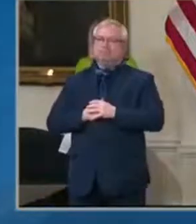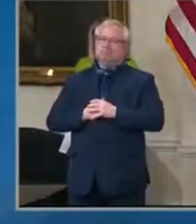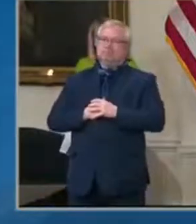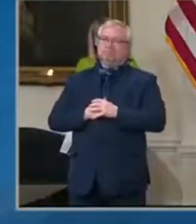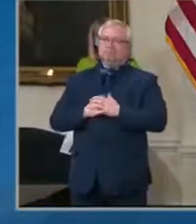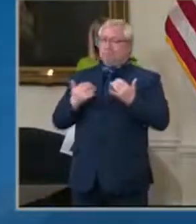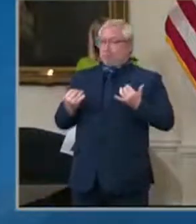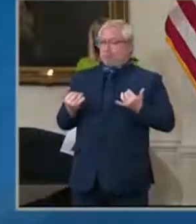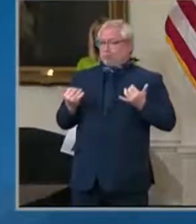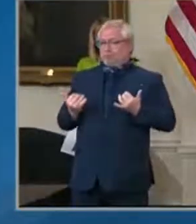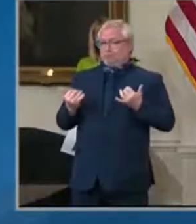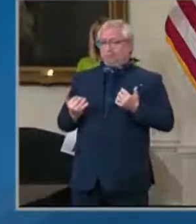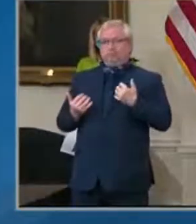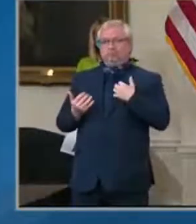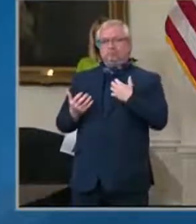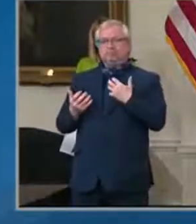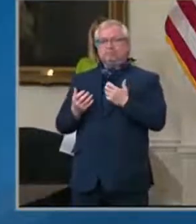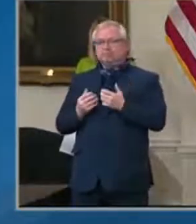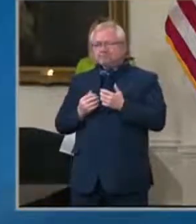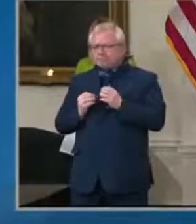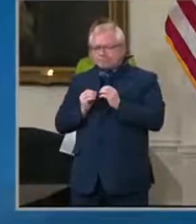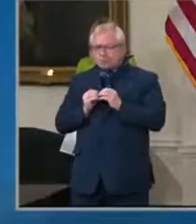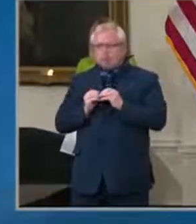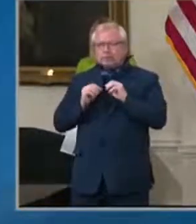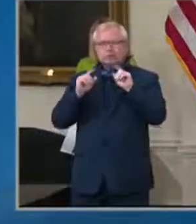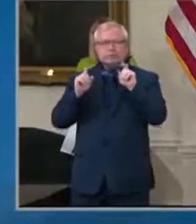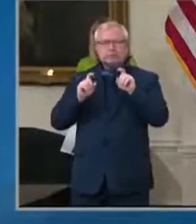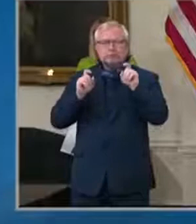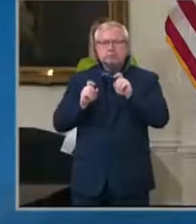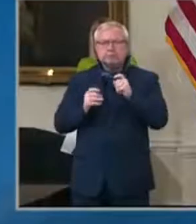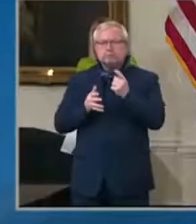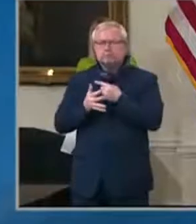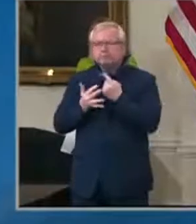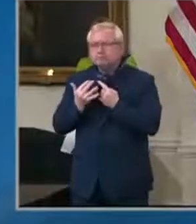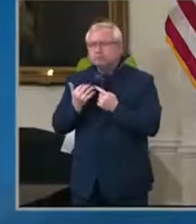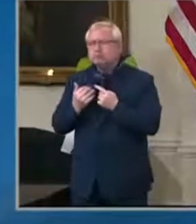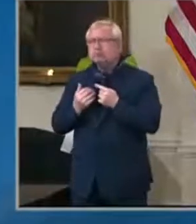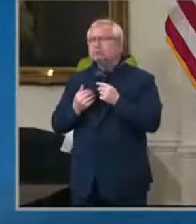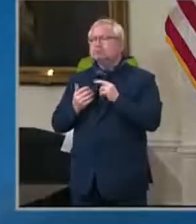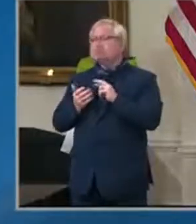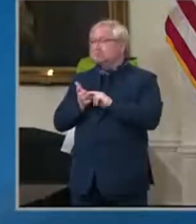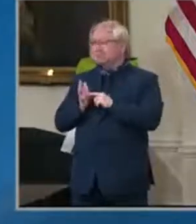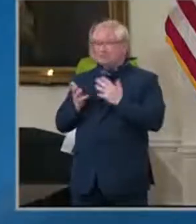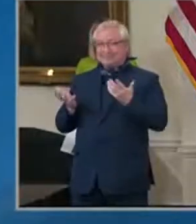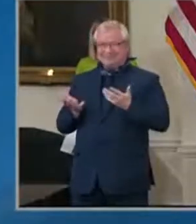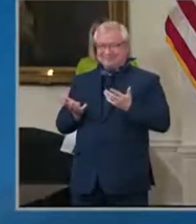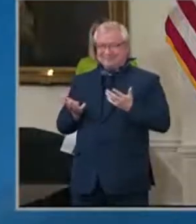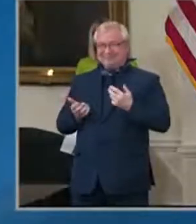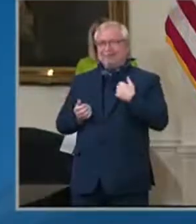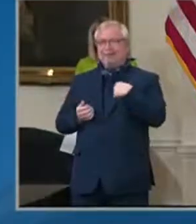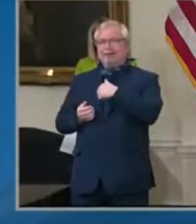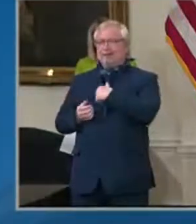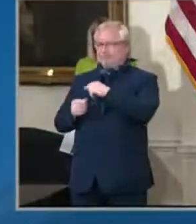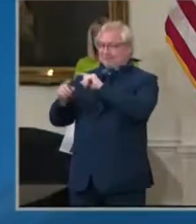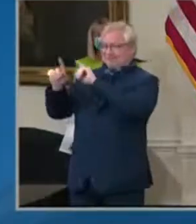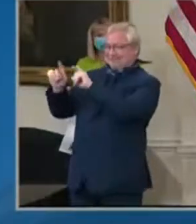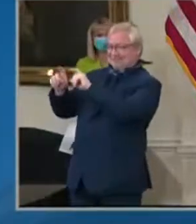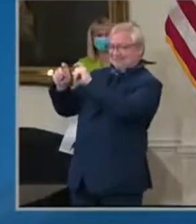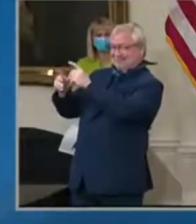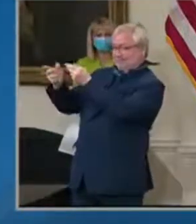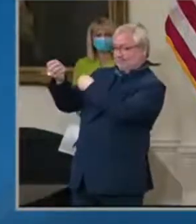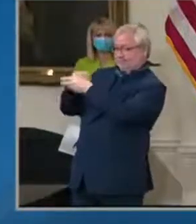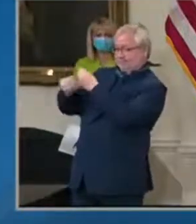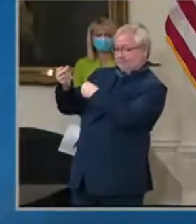the amount of testing here in Maryland, and as a result, we are going to continue to see the number of total